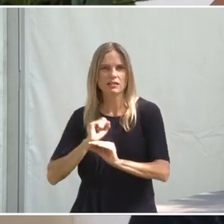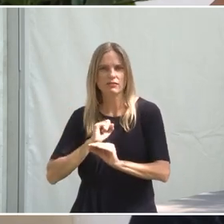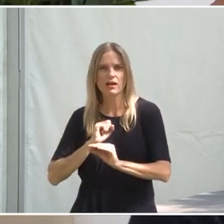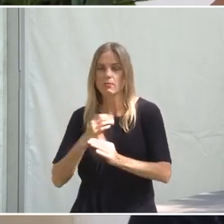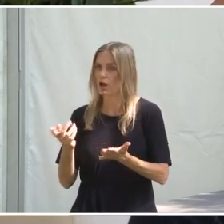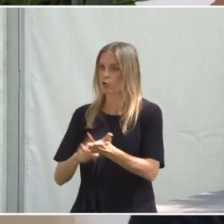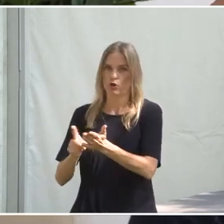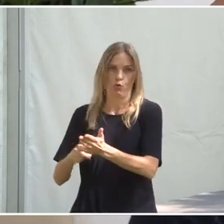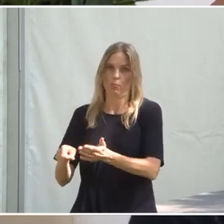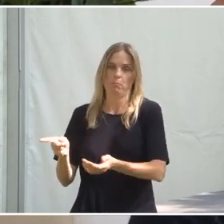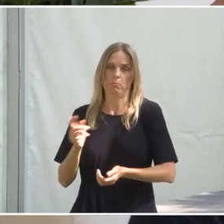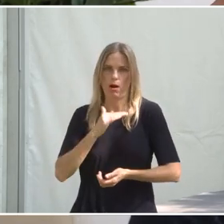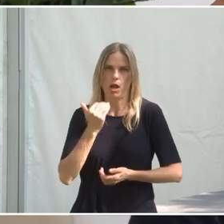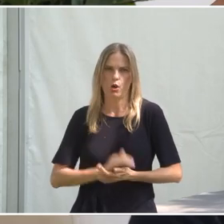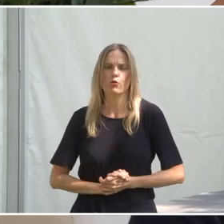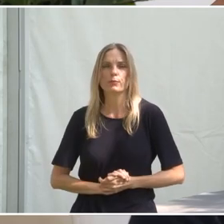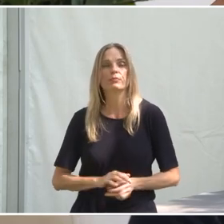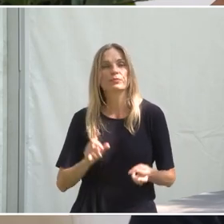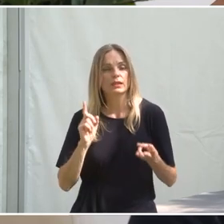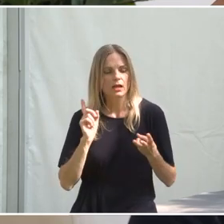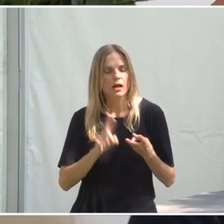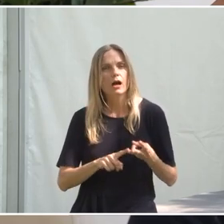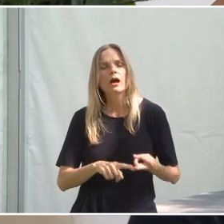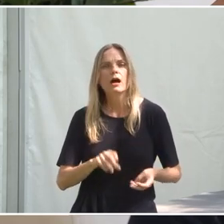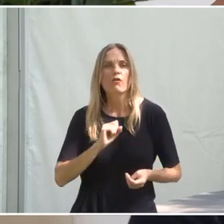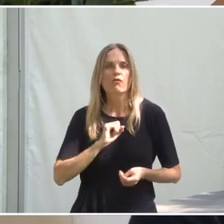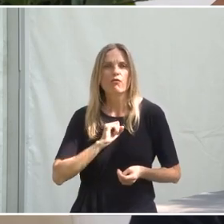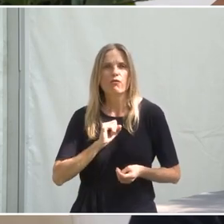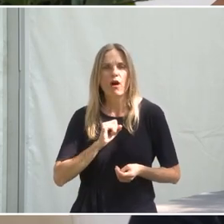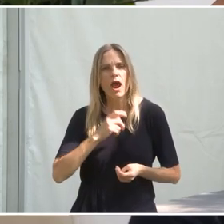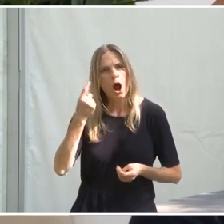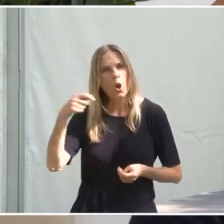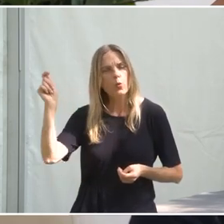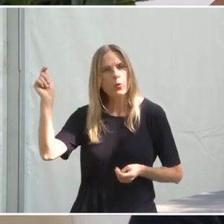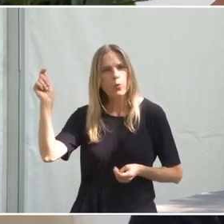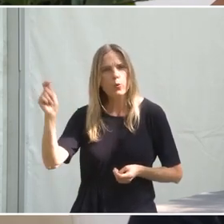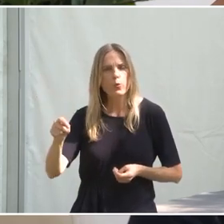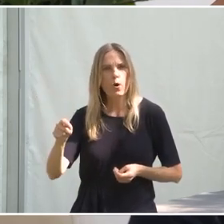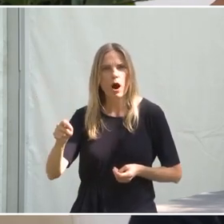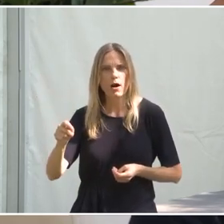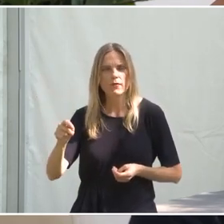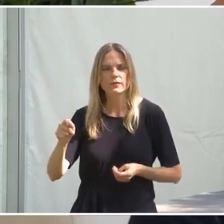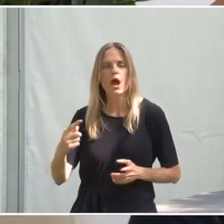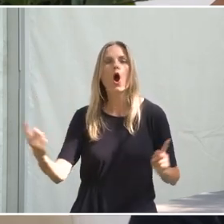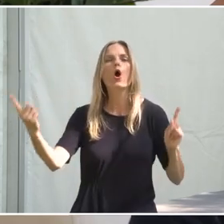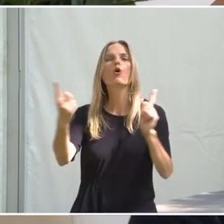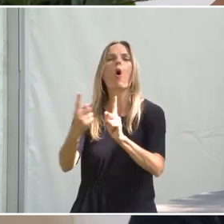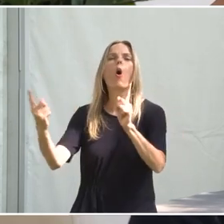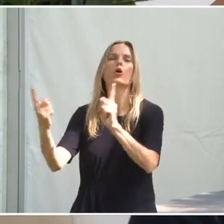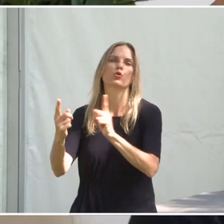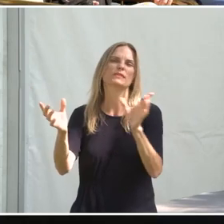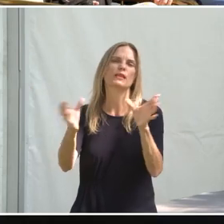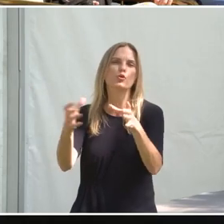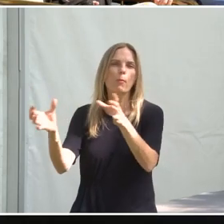acceleration. Thirdly, we need to be better at creating meeting spaces and